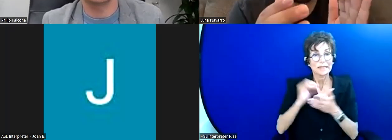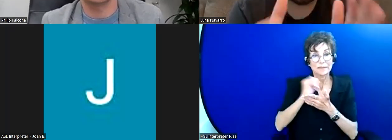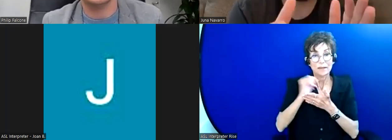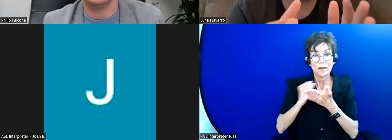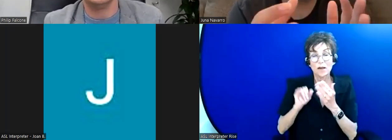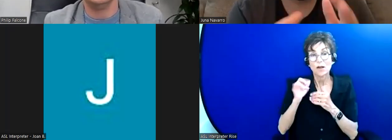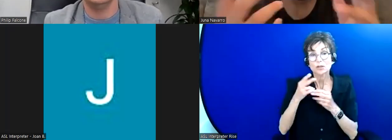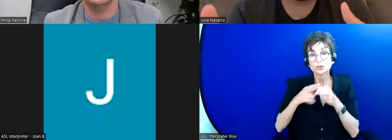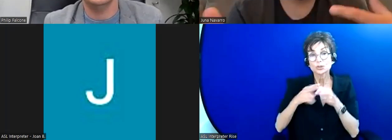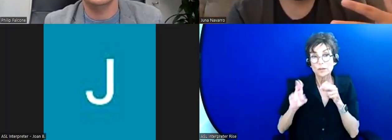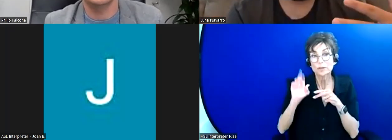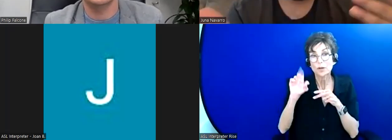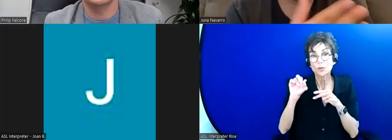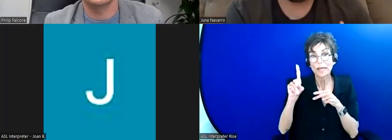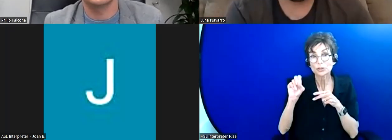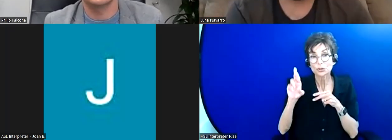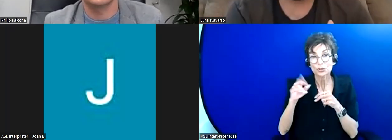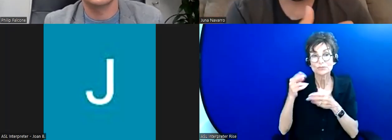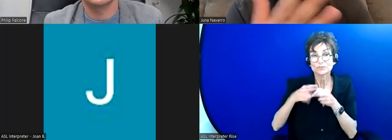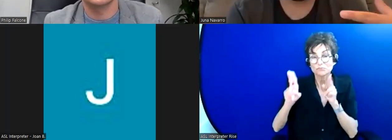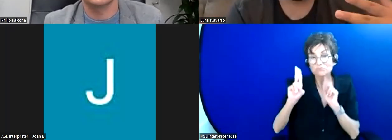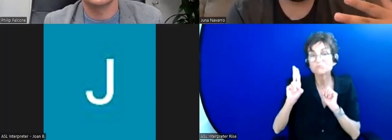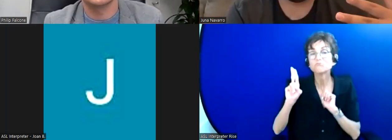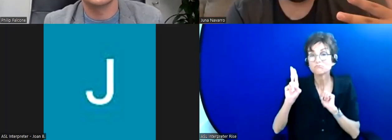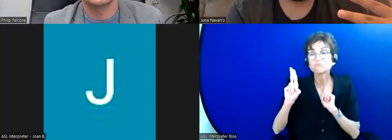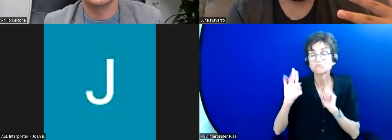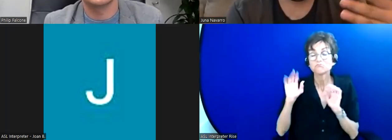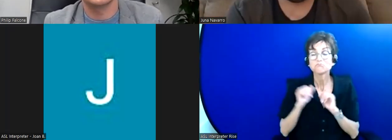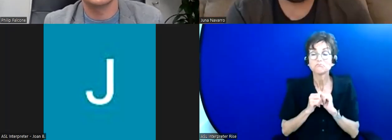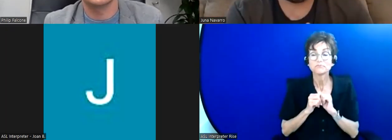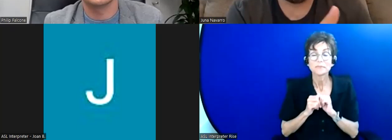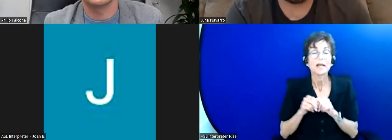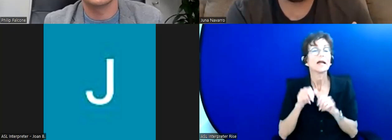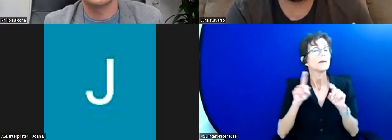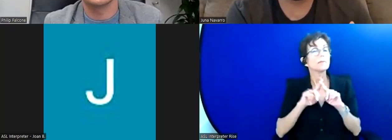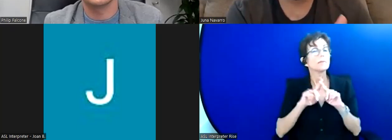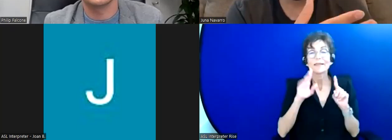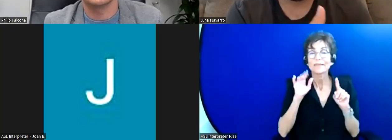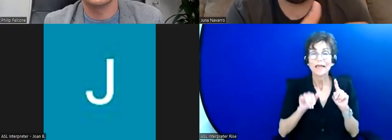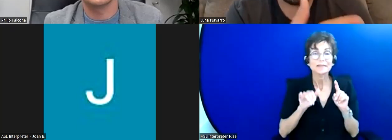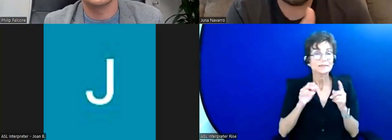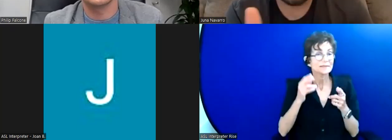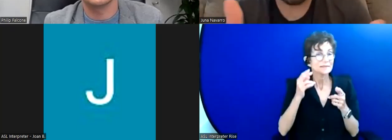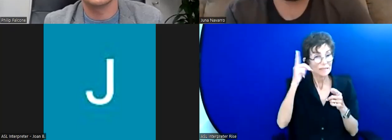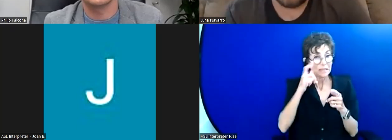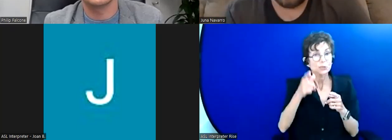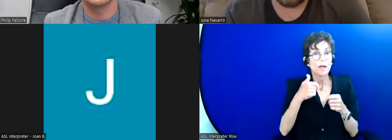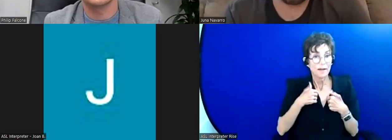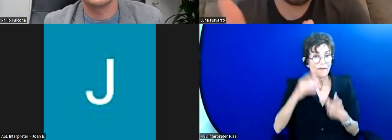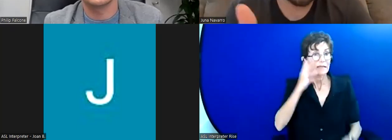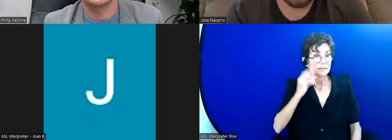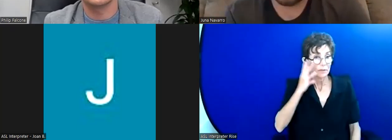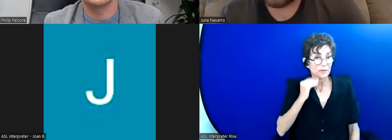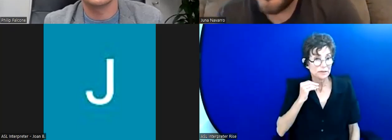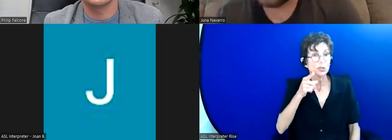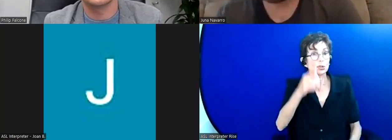if you have the experience and also the portfolio and you know that you can accomplish, then you can set those parameters